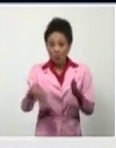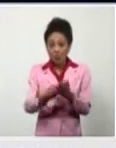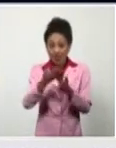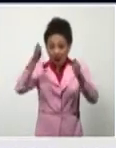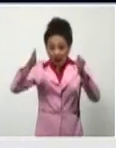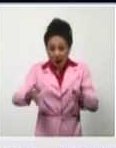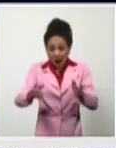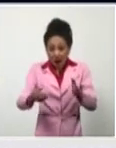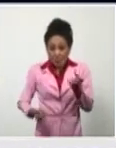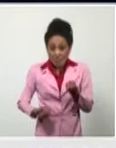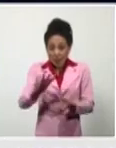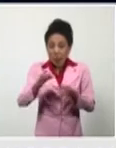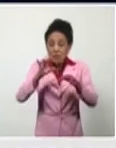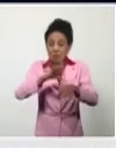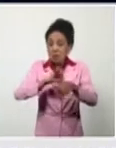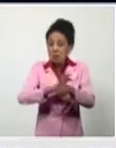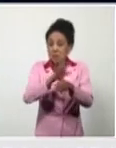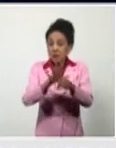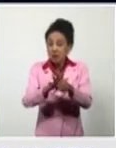and